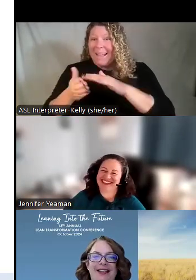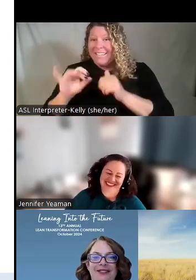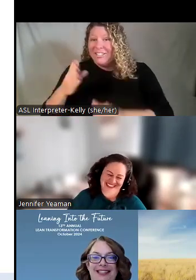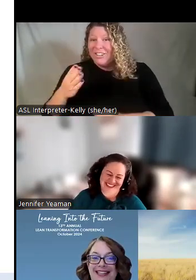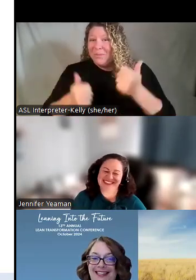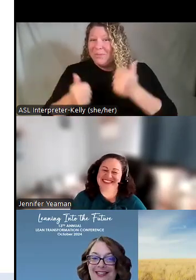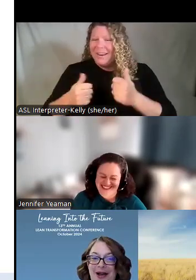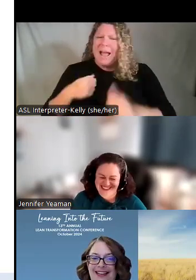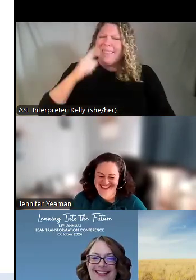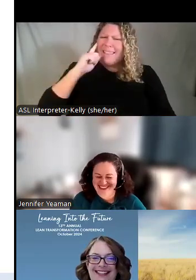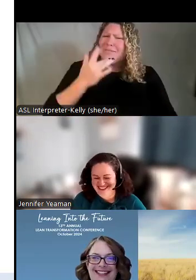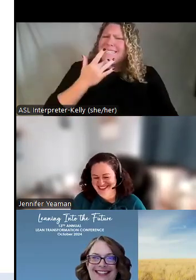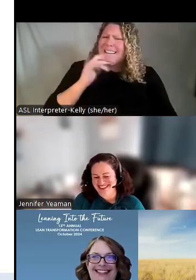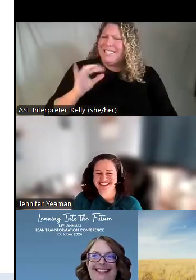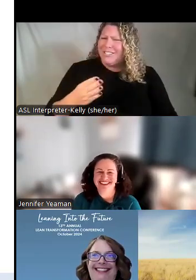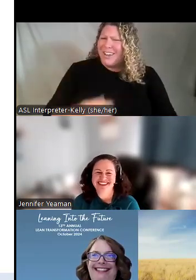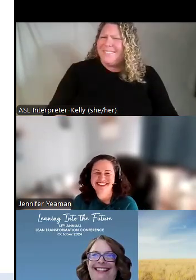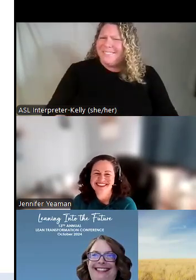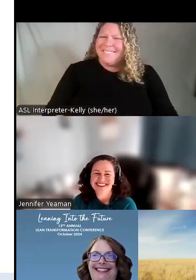I think it was the tasting job.